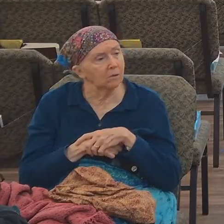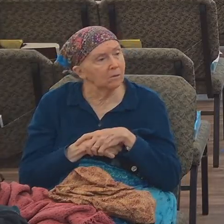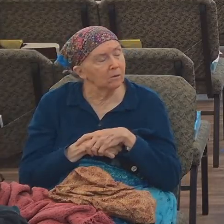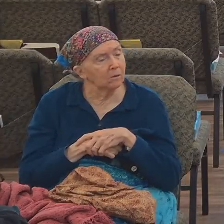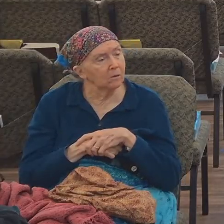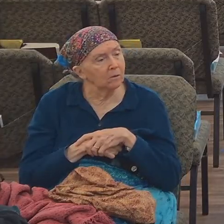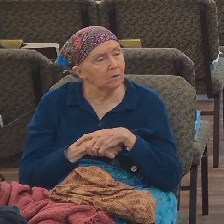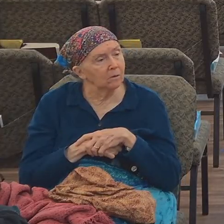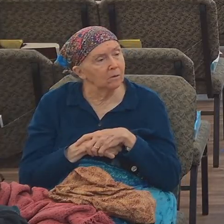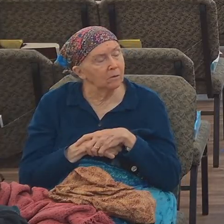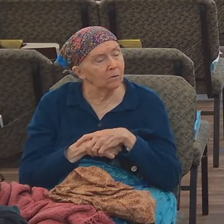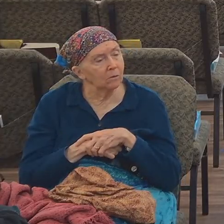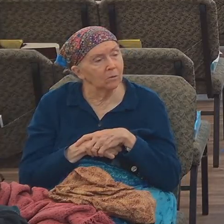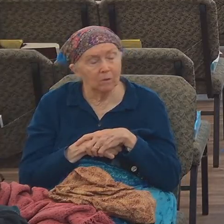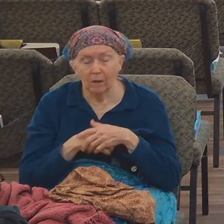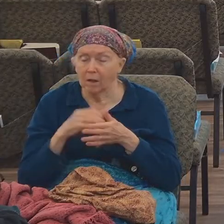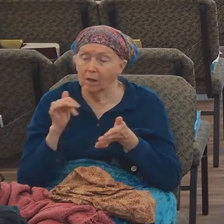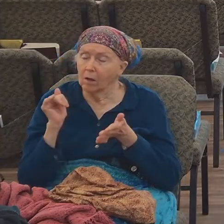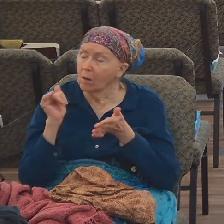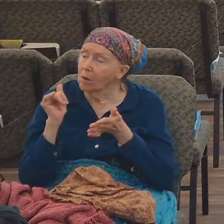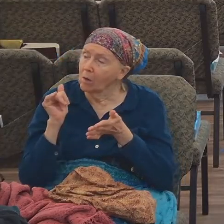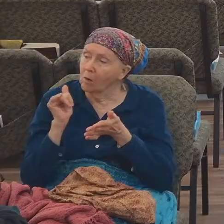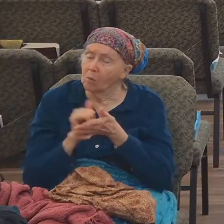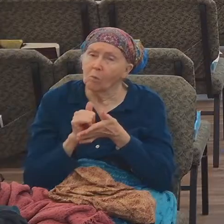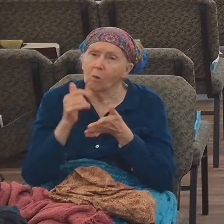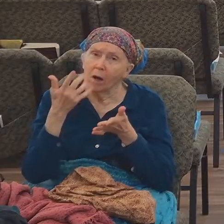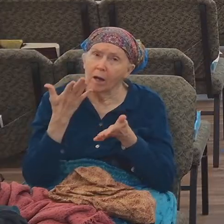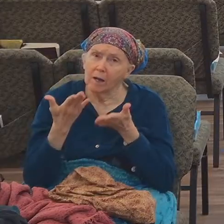Why might this be important?